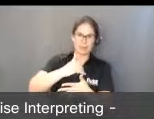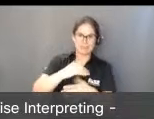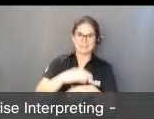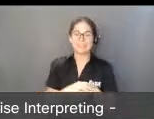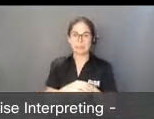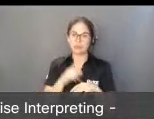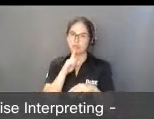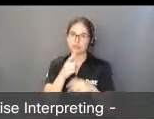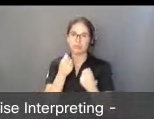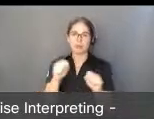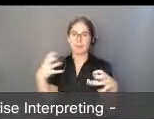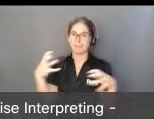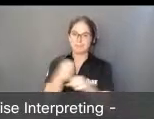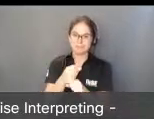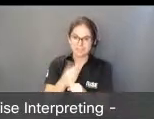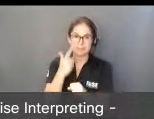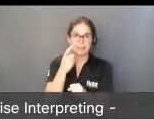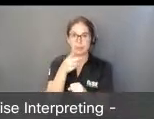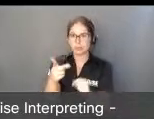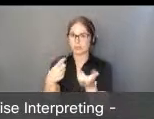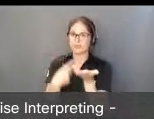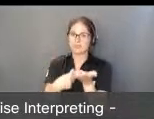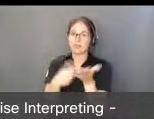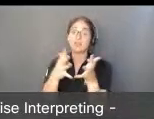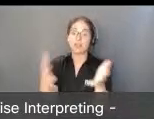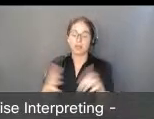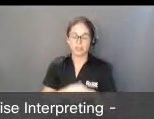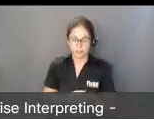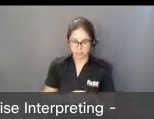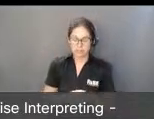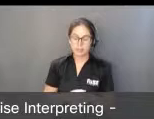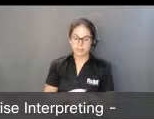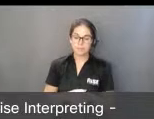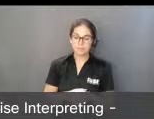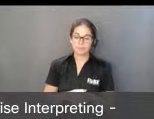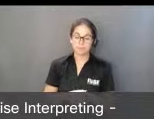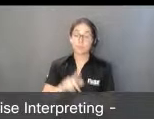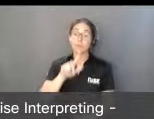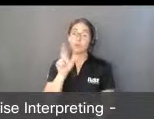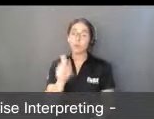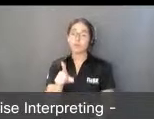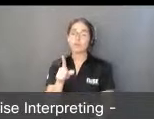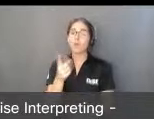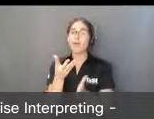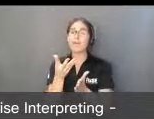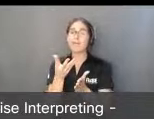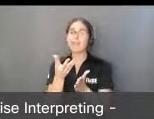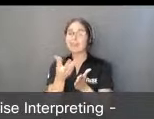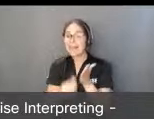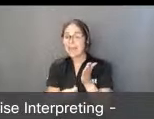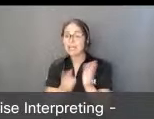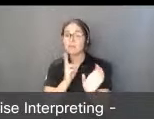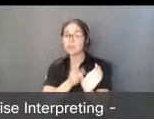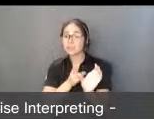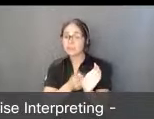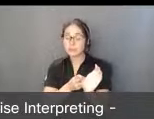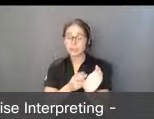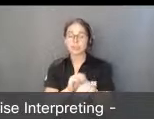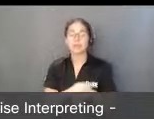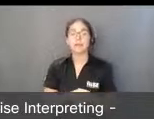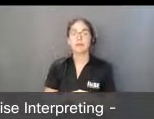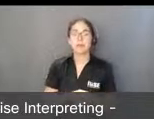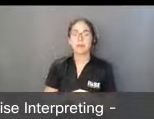succinct as possible because there's a lot covered. With respect to lack of participation, Board Member Thorin Ojeda's question,